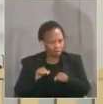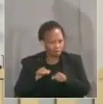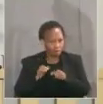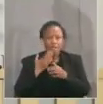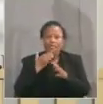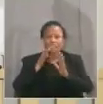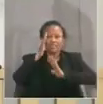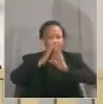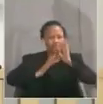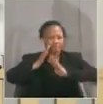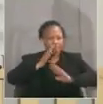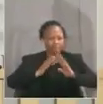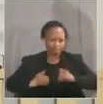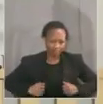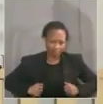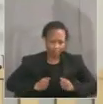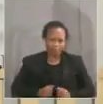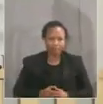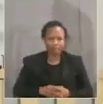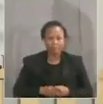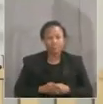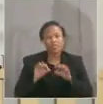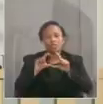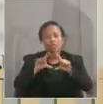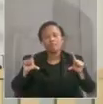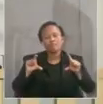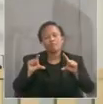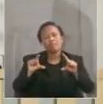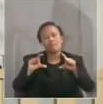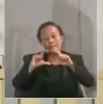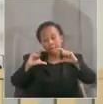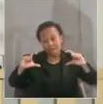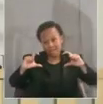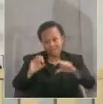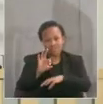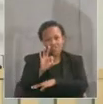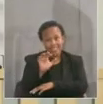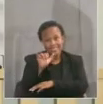Maybe then to explain paragraph 36